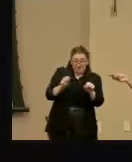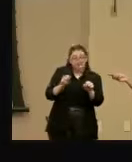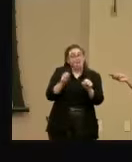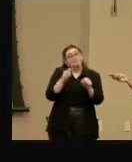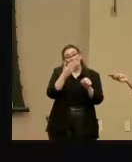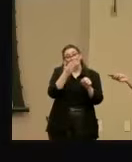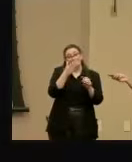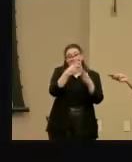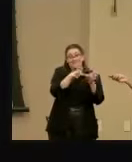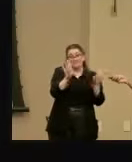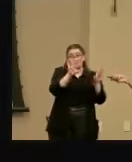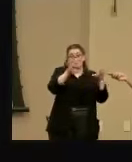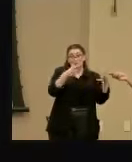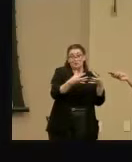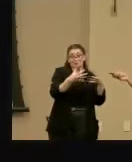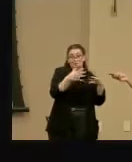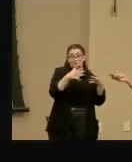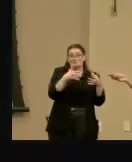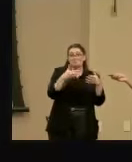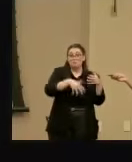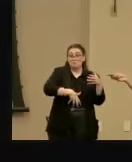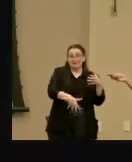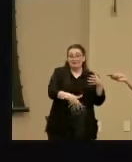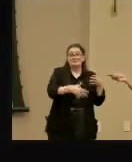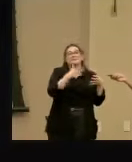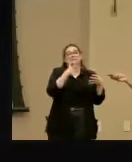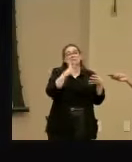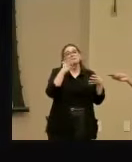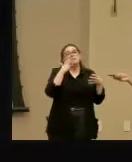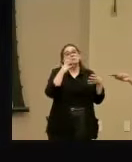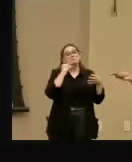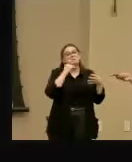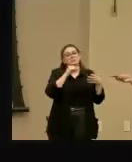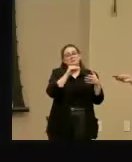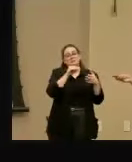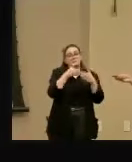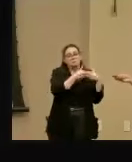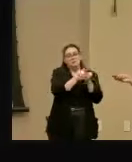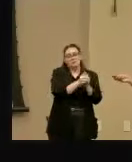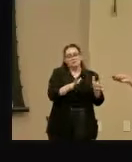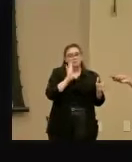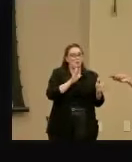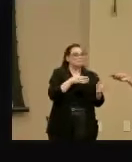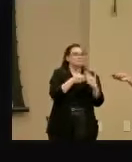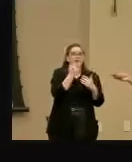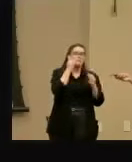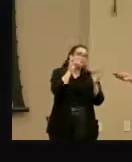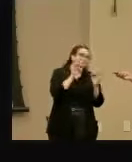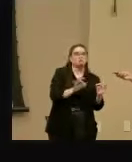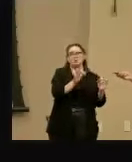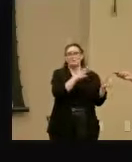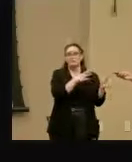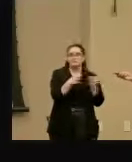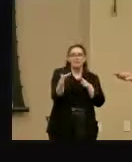to 20% of the general population may experience a miscarriage even with a perfectly planned pregnancy, perfectly healthy